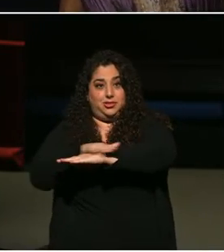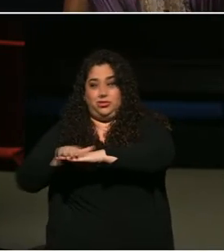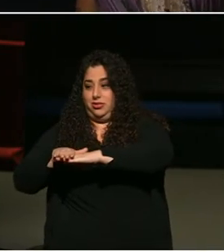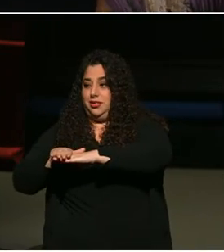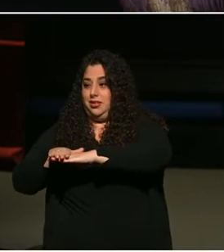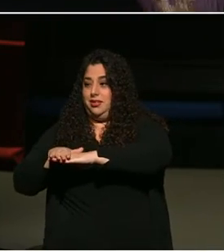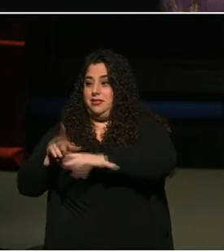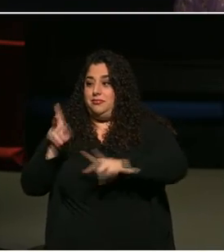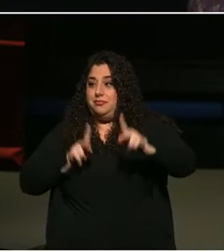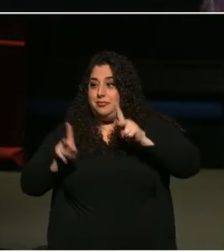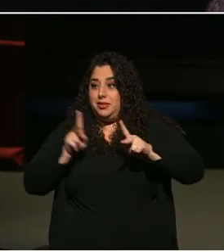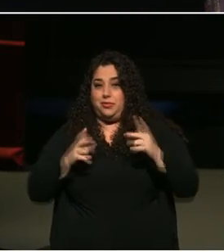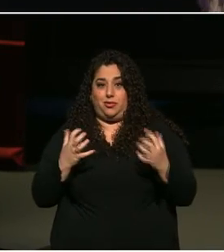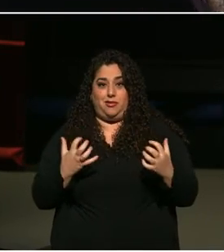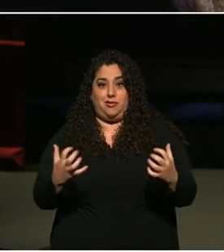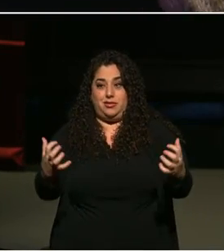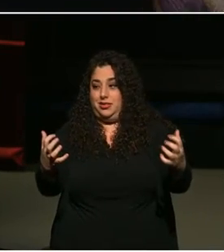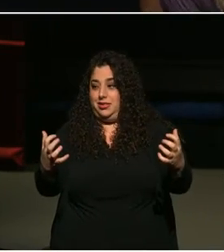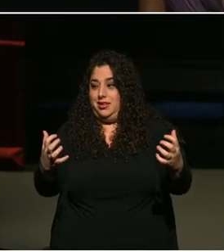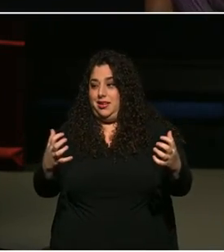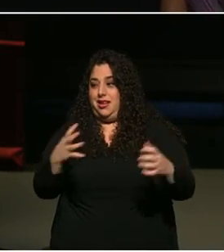Now the honoring.